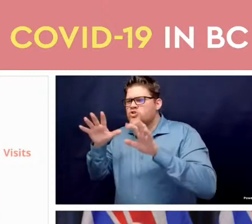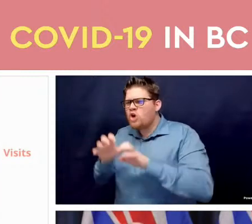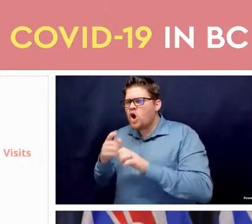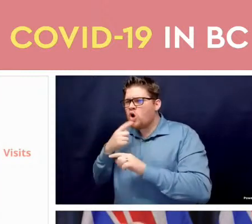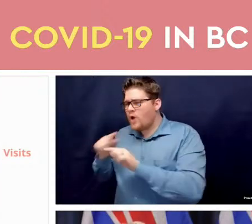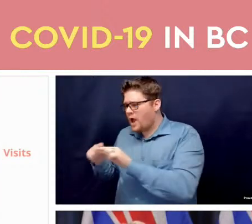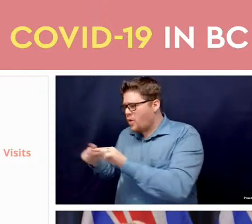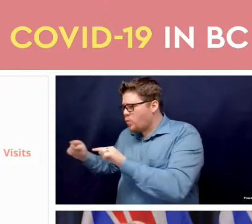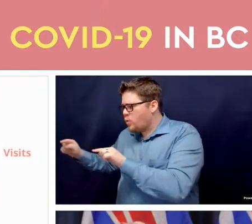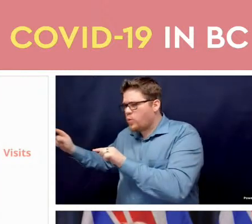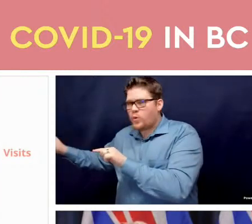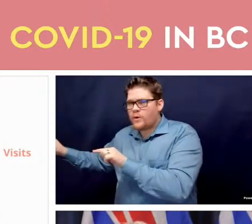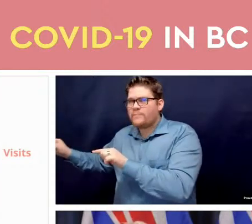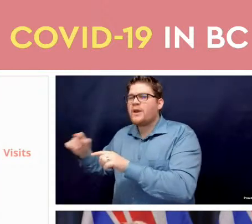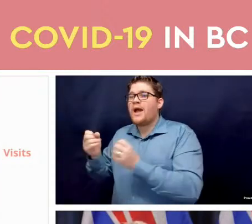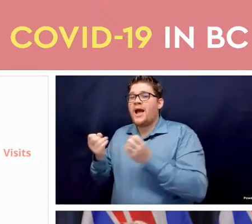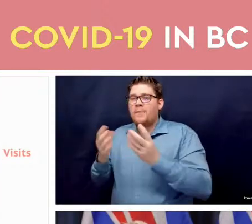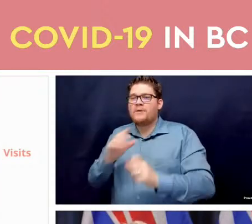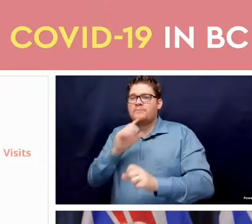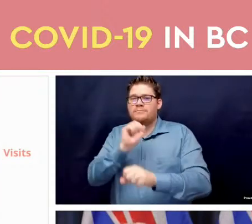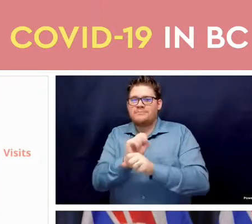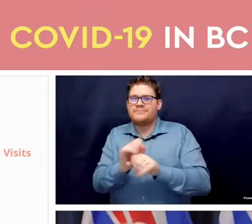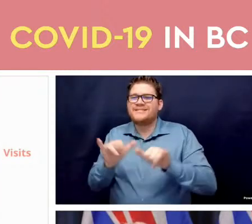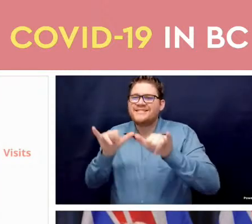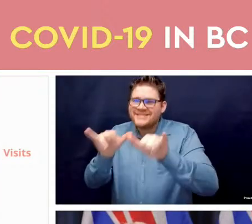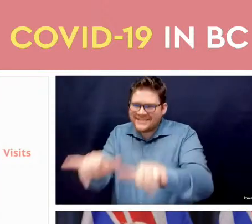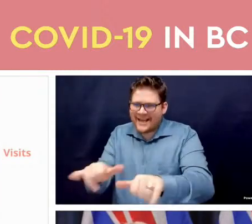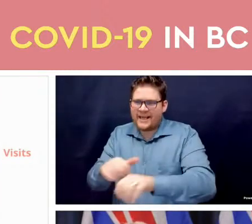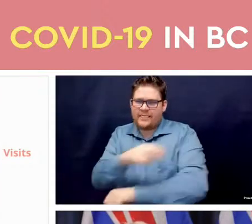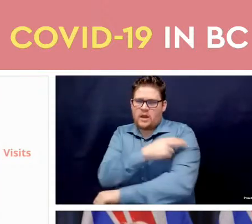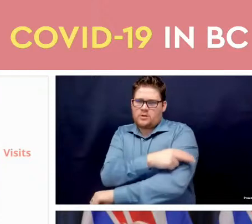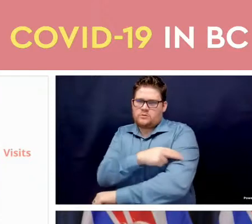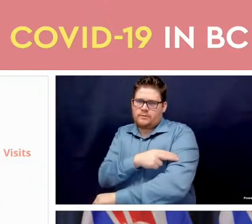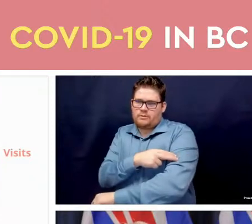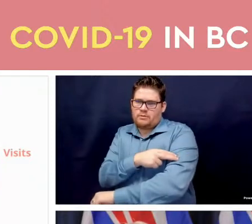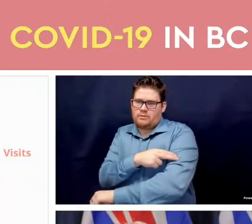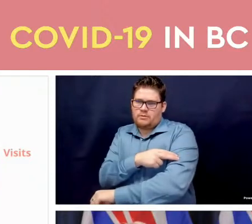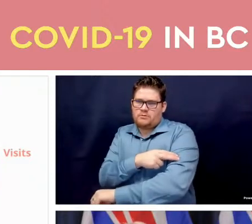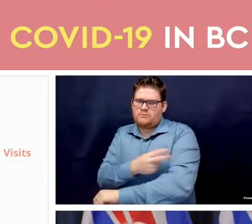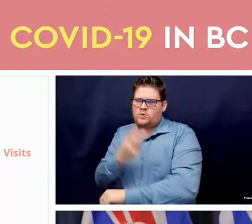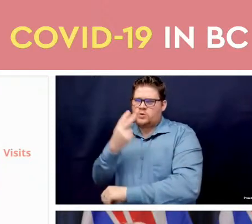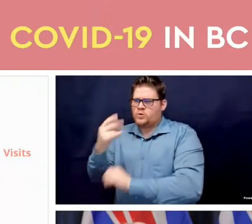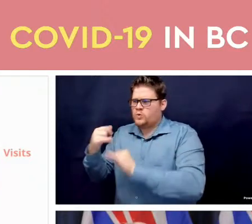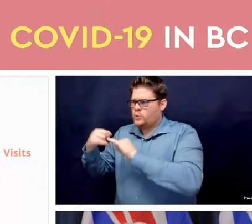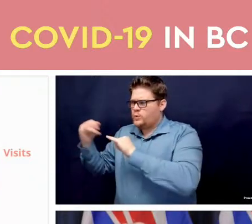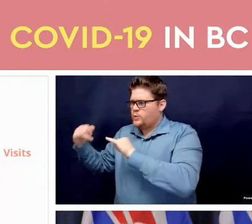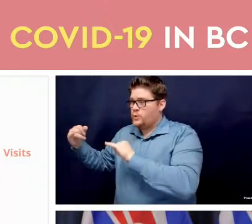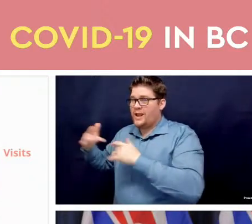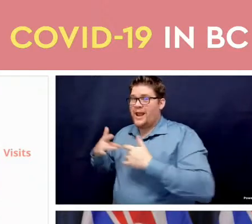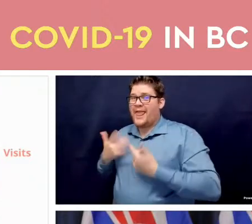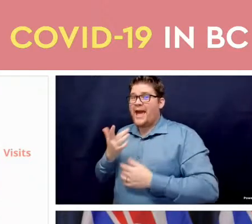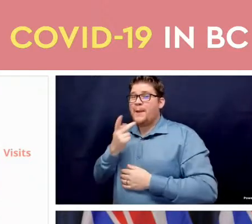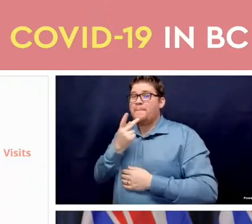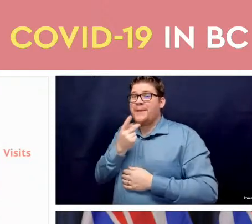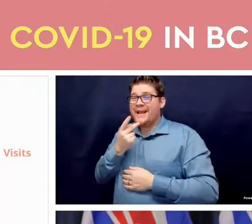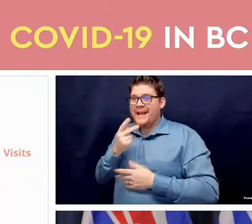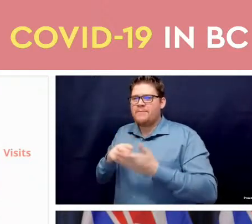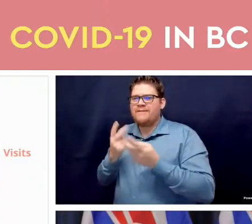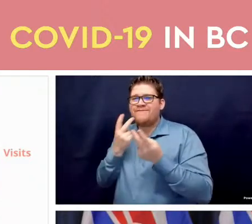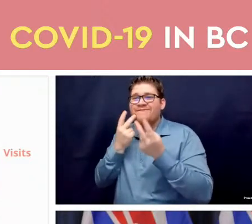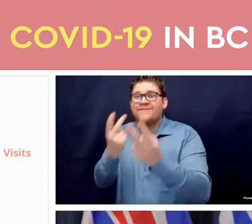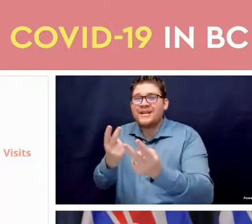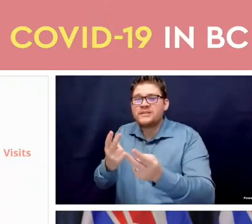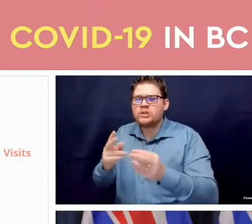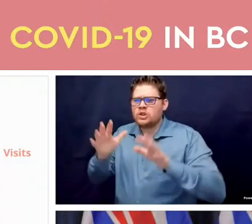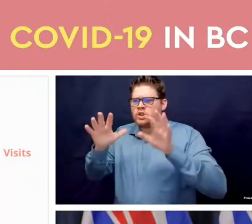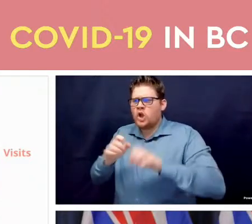looking at really carefully is the proportion of people who visit an emergency department who end up being admitted to hospital. And we can see that that